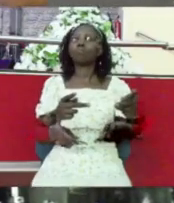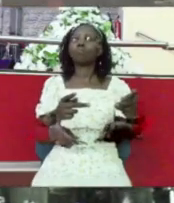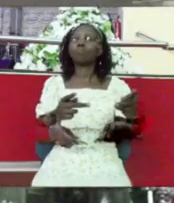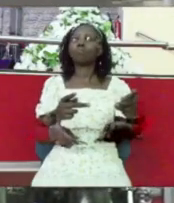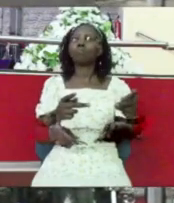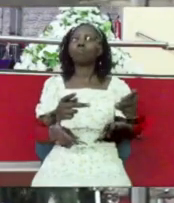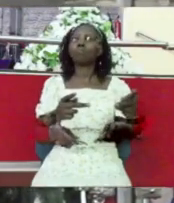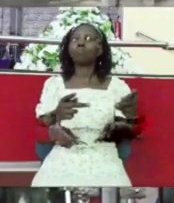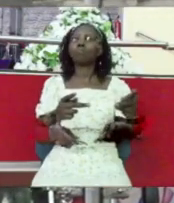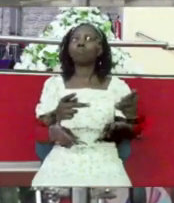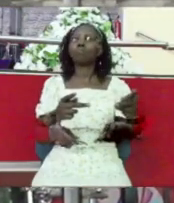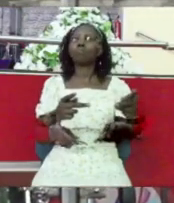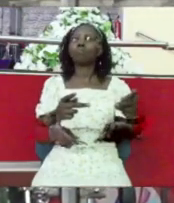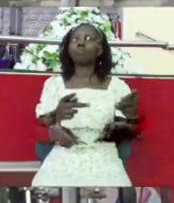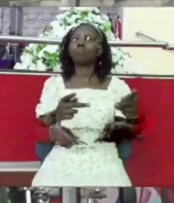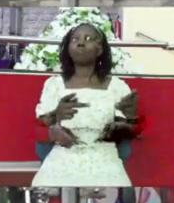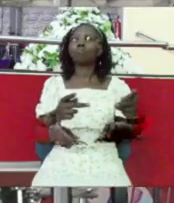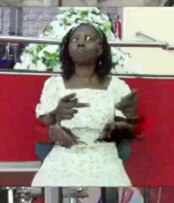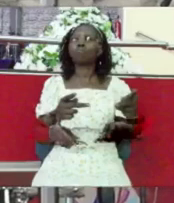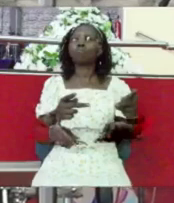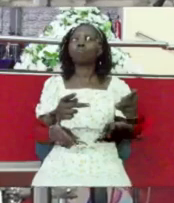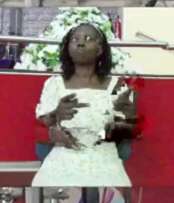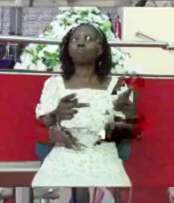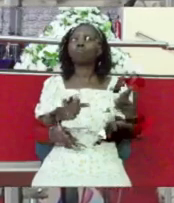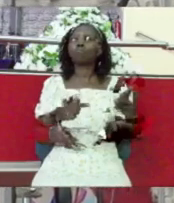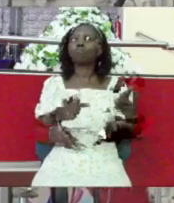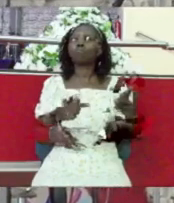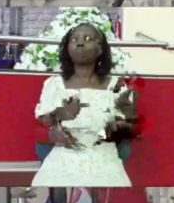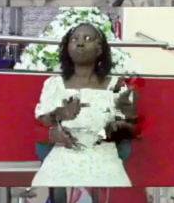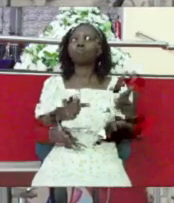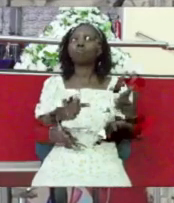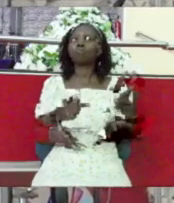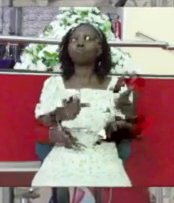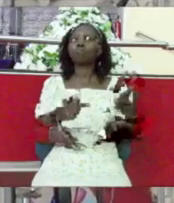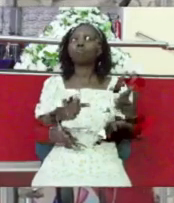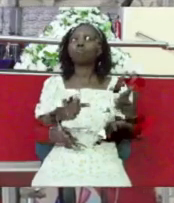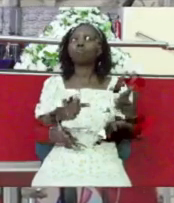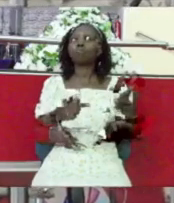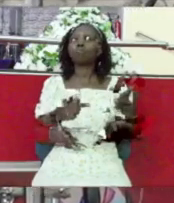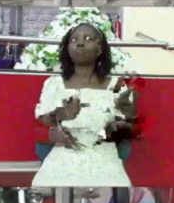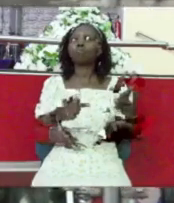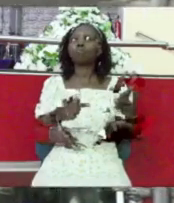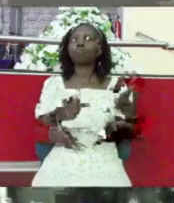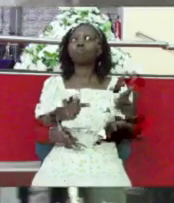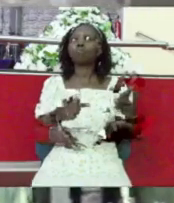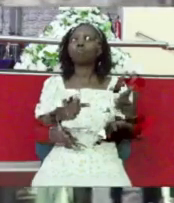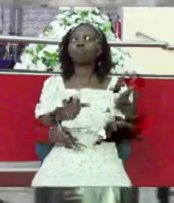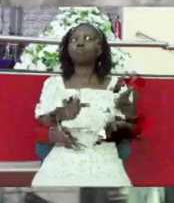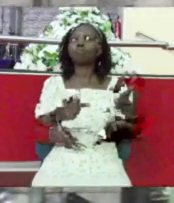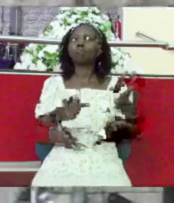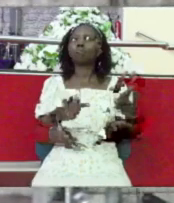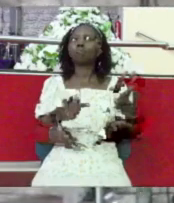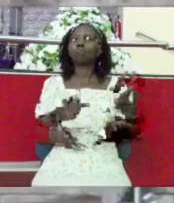we were very uncivilized in the way we used to board matatus. Miaka iliyopita ambapo tulikuwa hatuna tabia nzuri wakati wa kupanda matatu. I